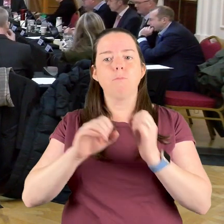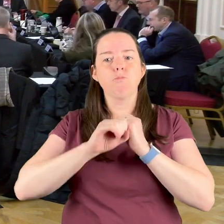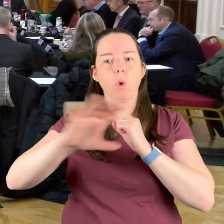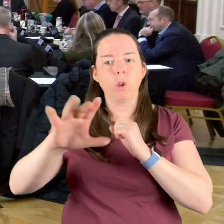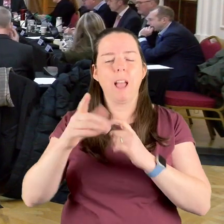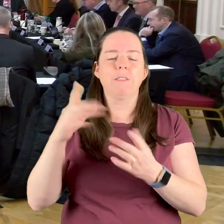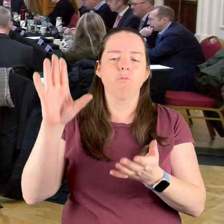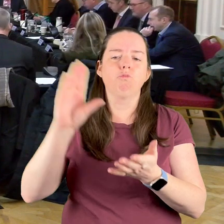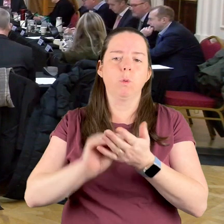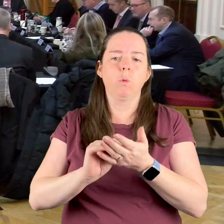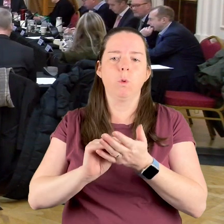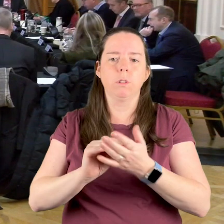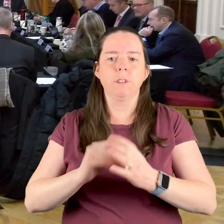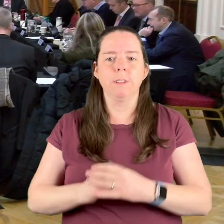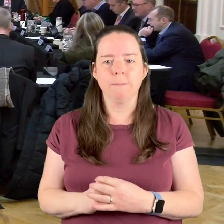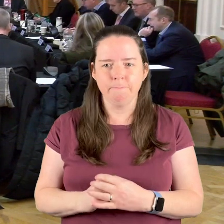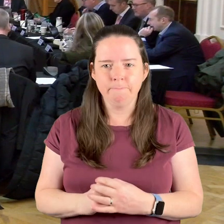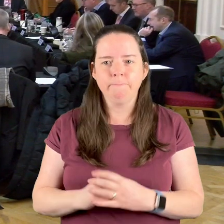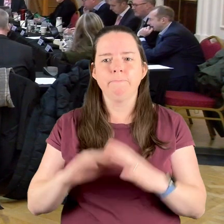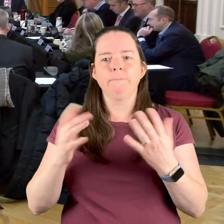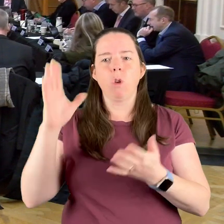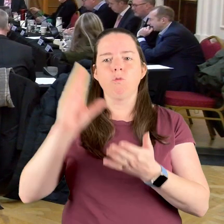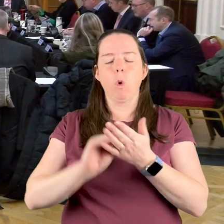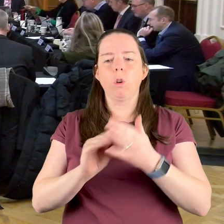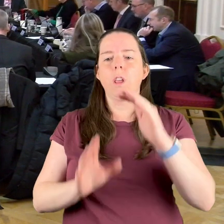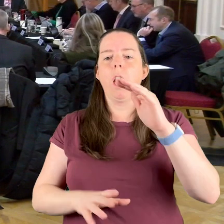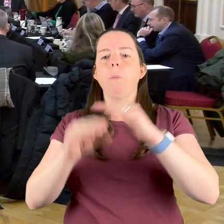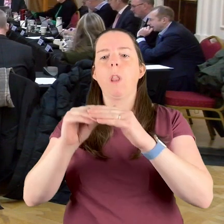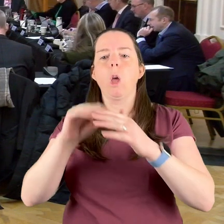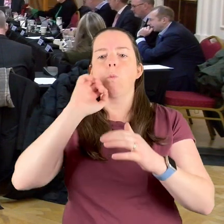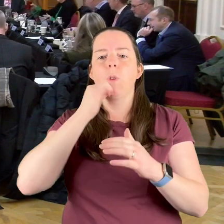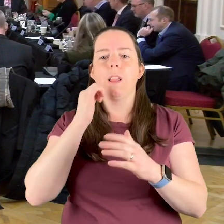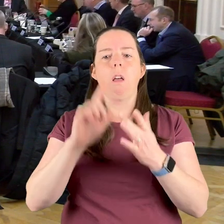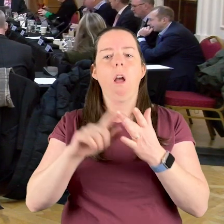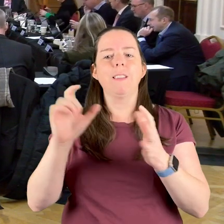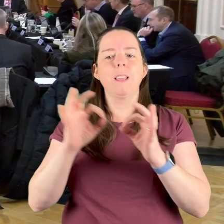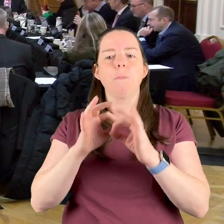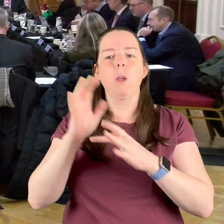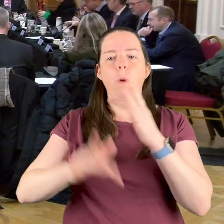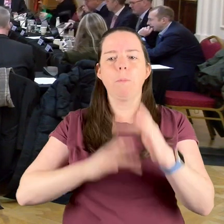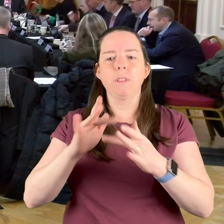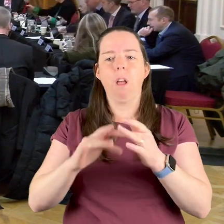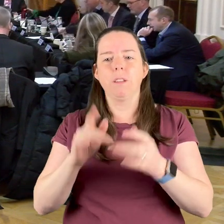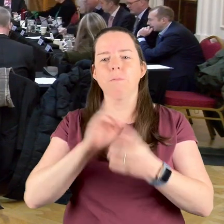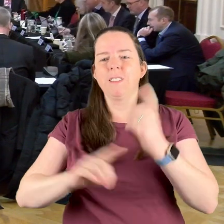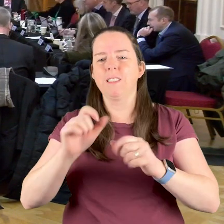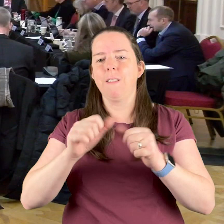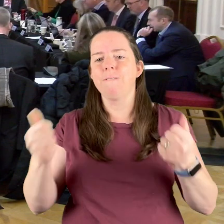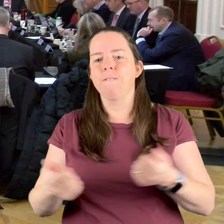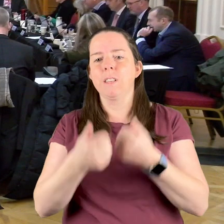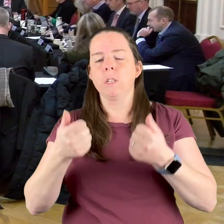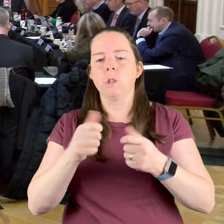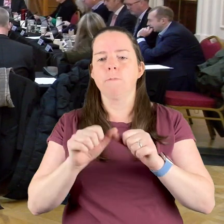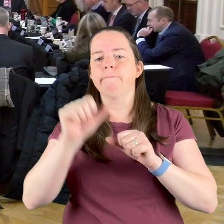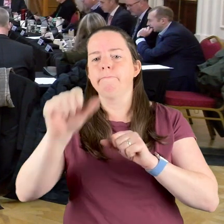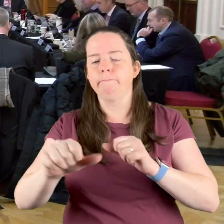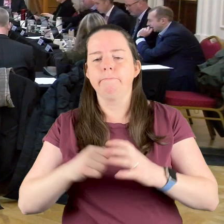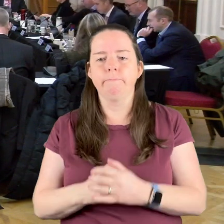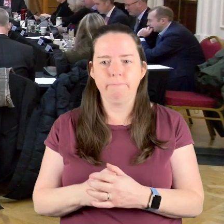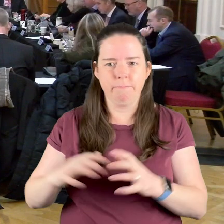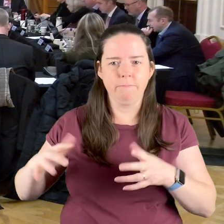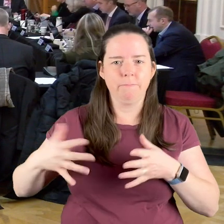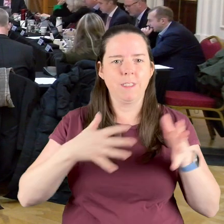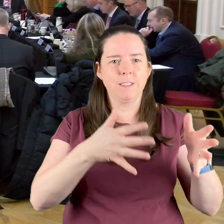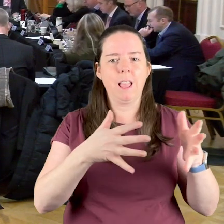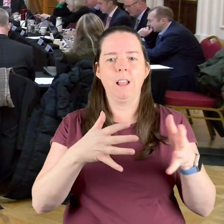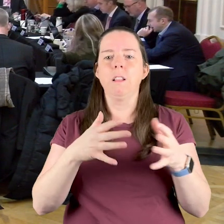broadcast online and recorded? The recording will be uploaded onto the ICB website after the meeting. A version with